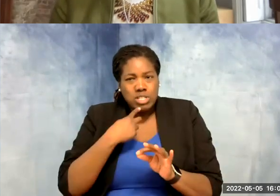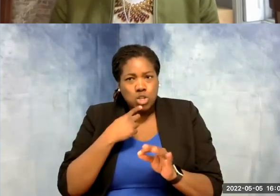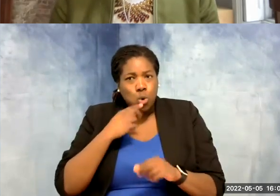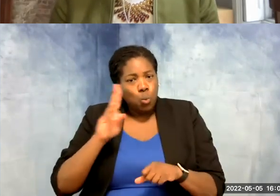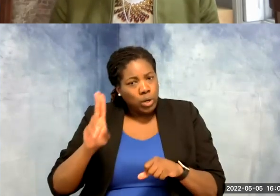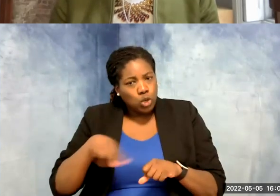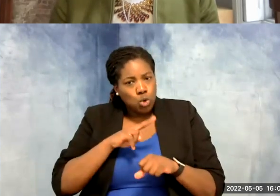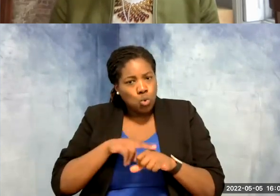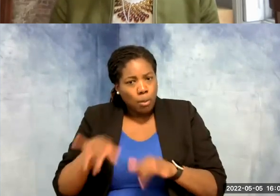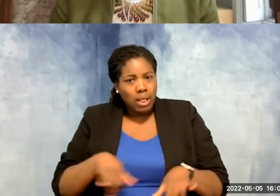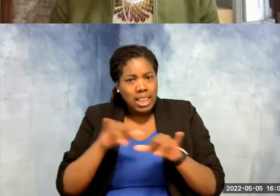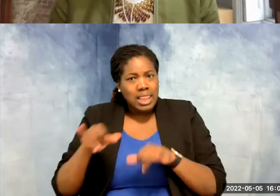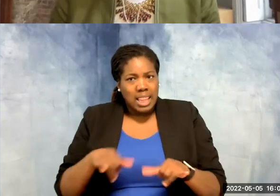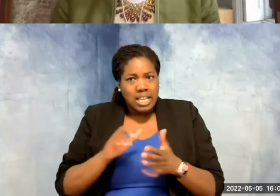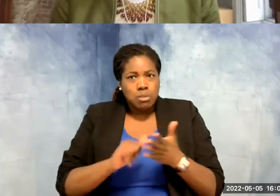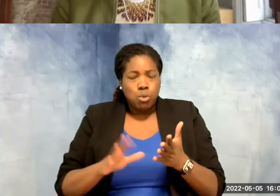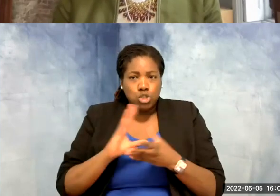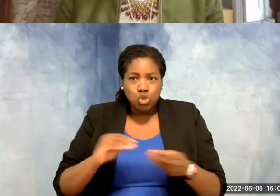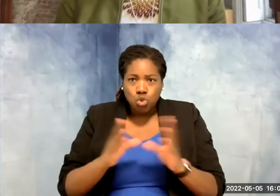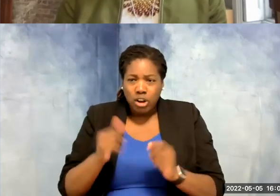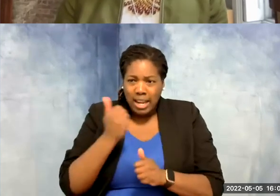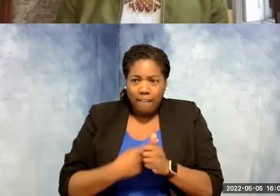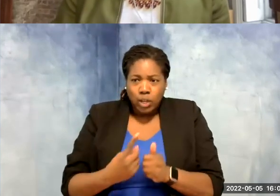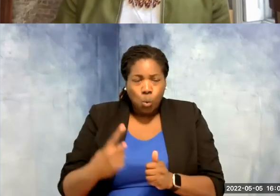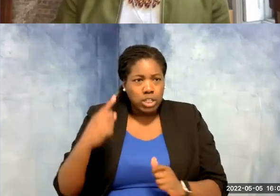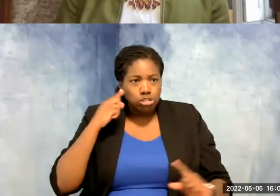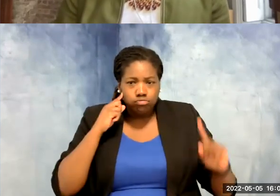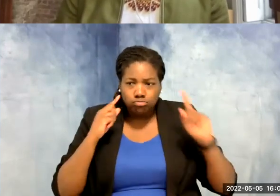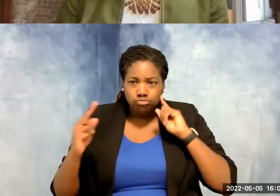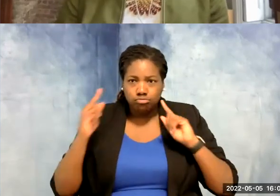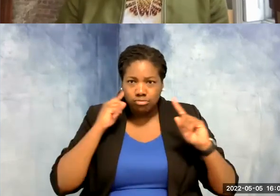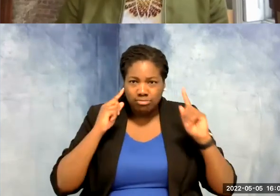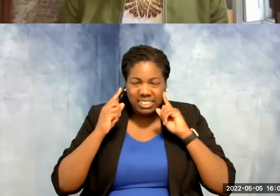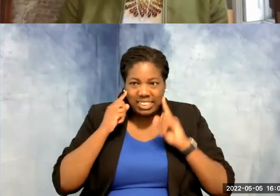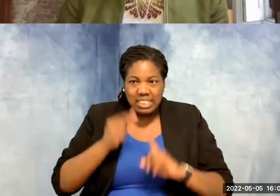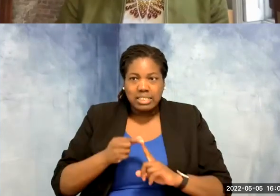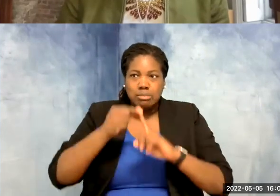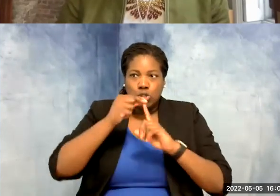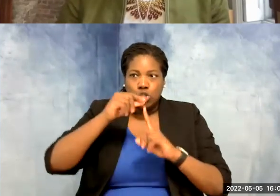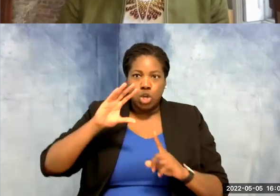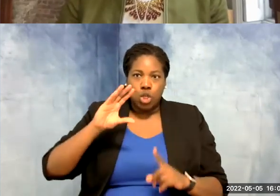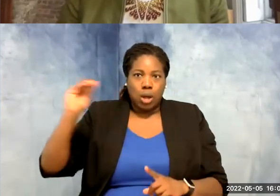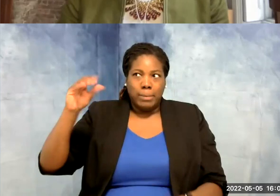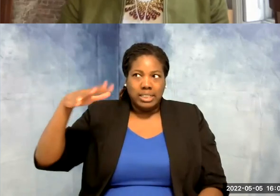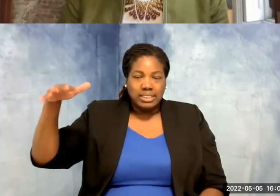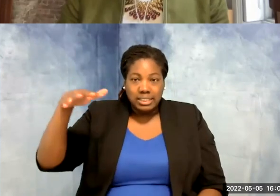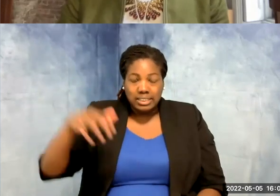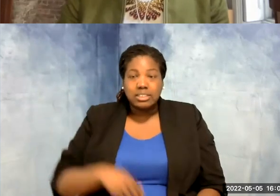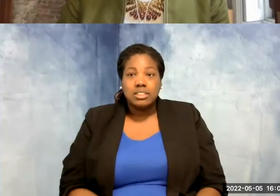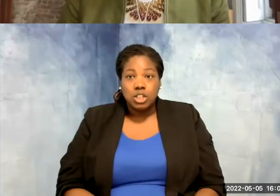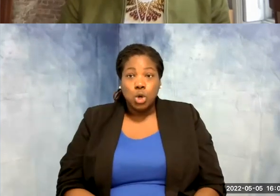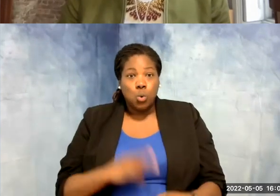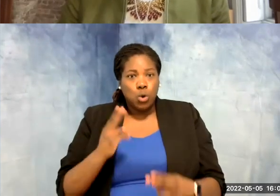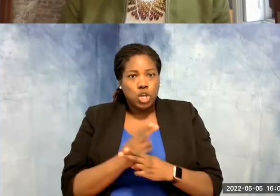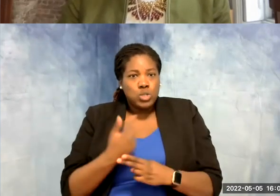normalize abortion stories and that everyone's voice is heard, including the corporate sector. Absolutely. And we're using